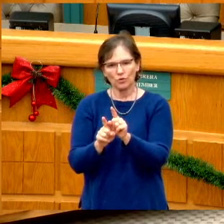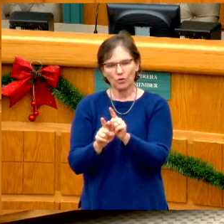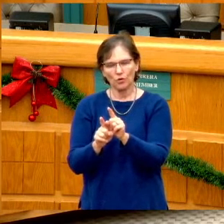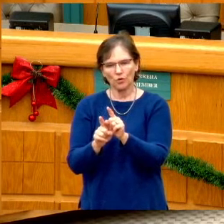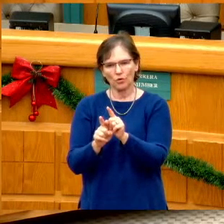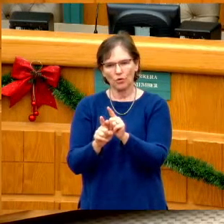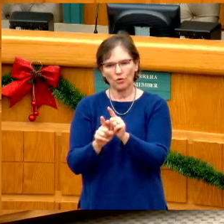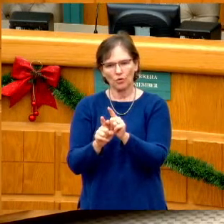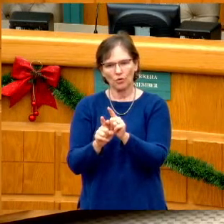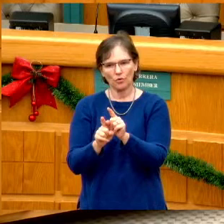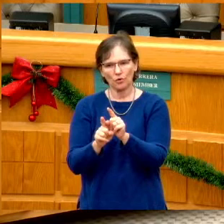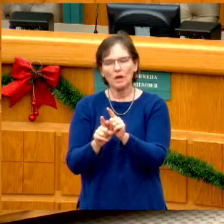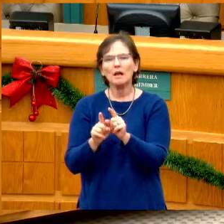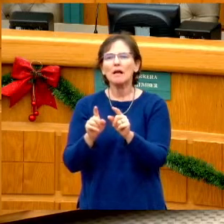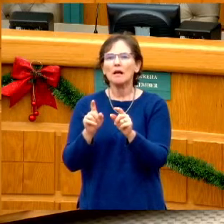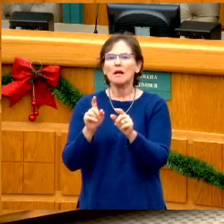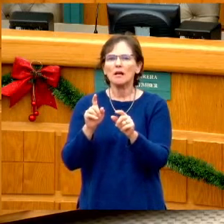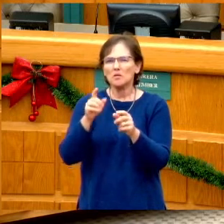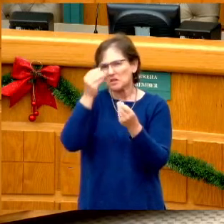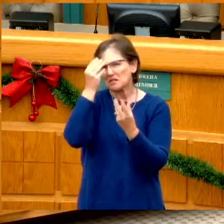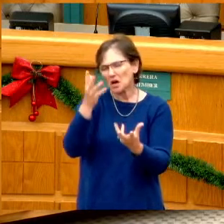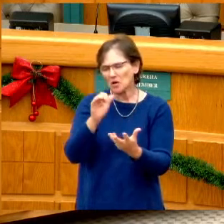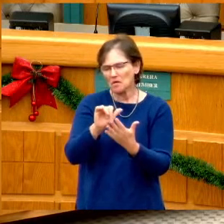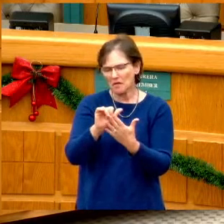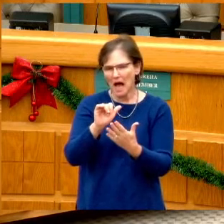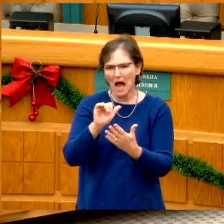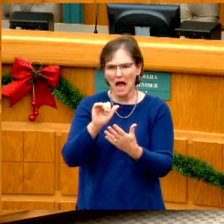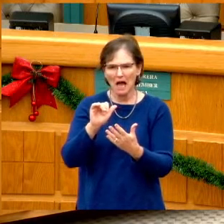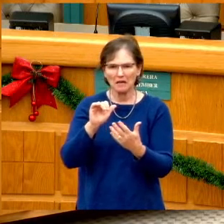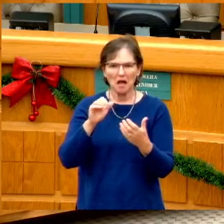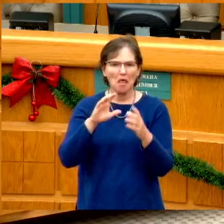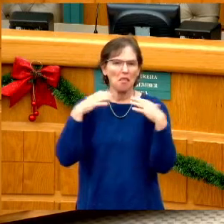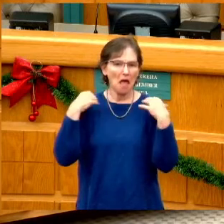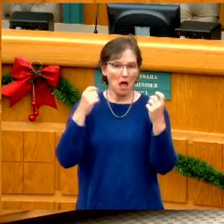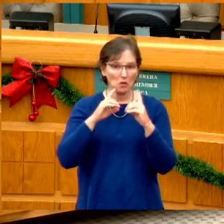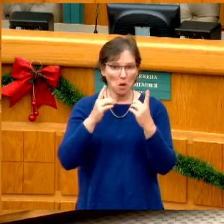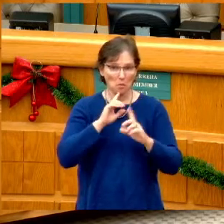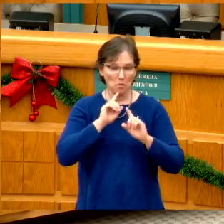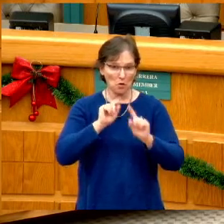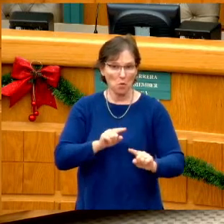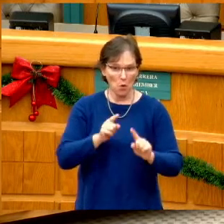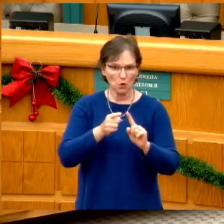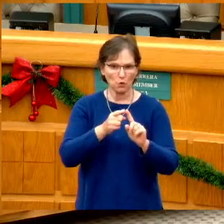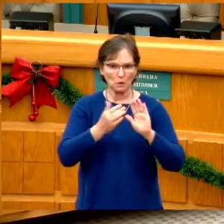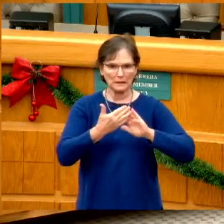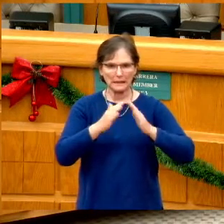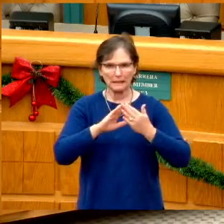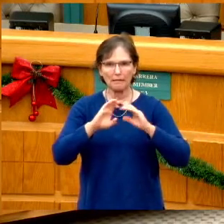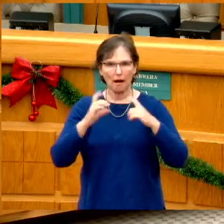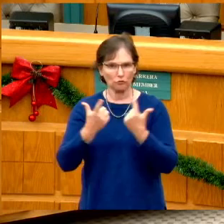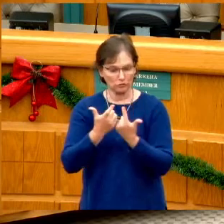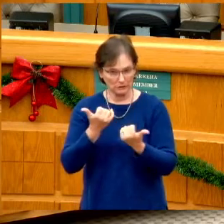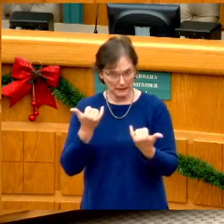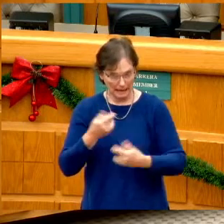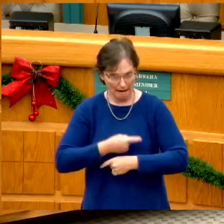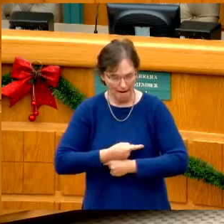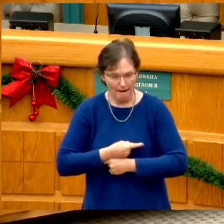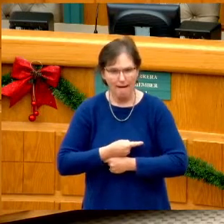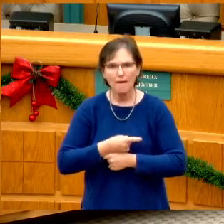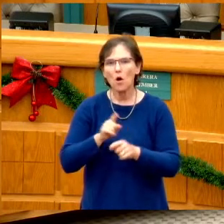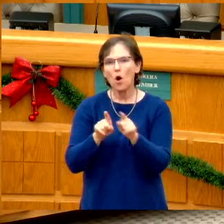the vaccines and the schedules and the preparation for the administration of it and the protocols and